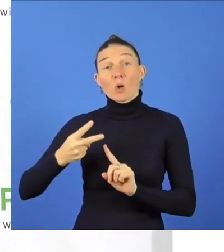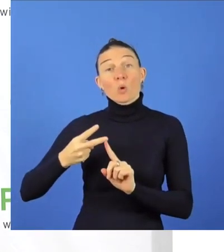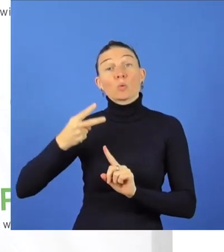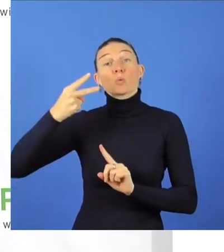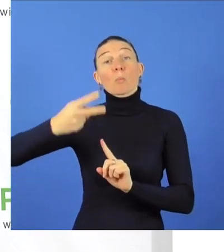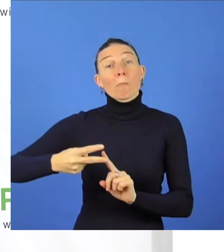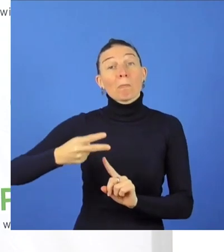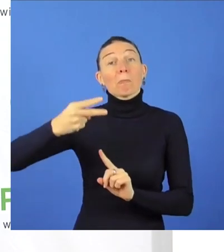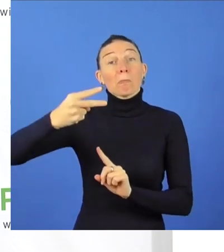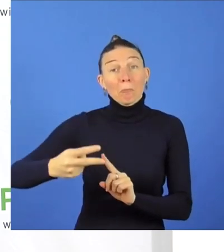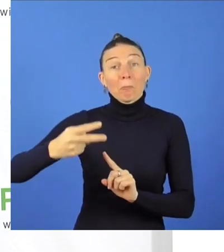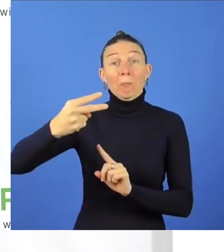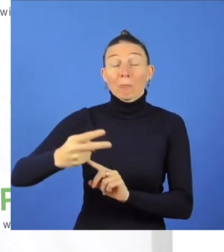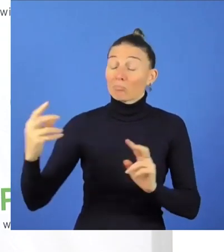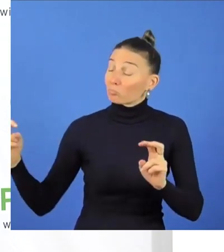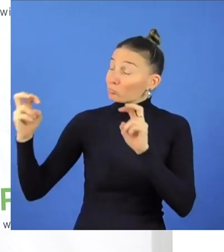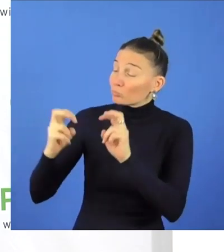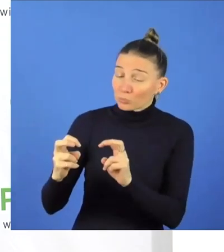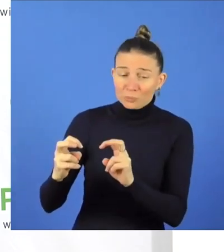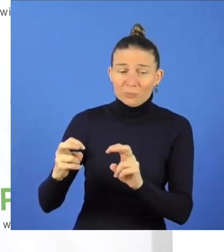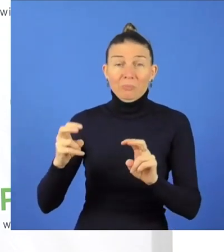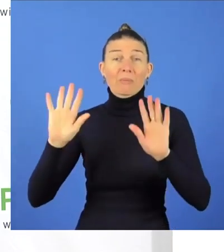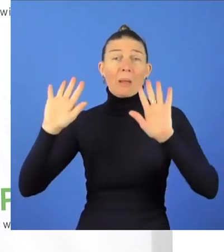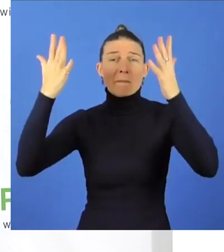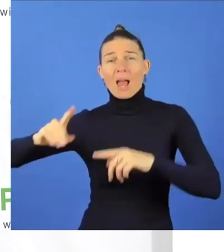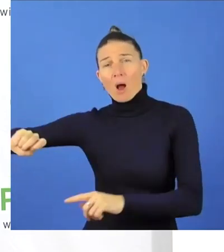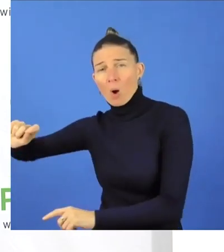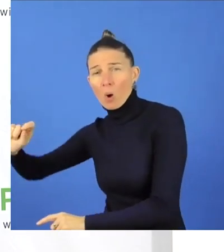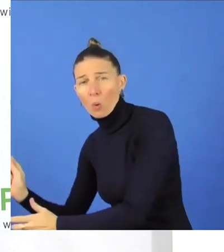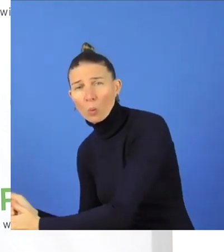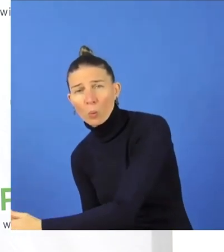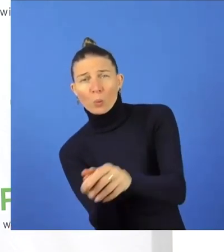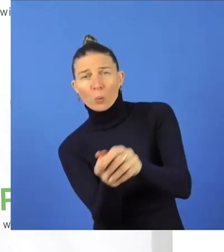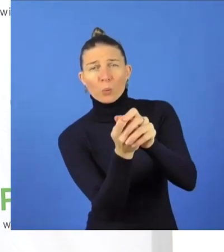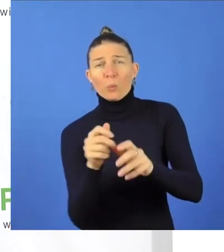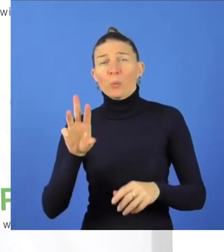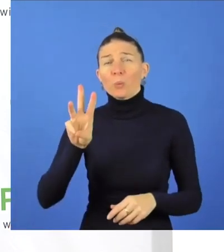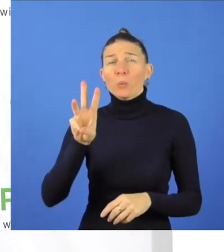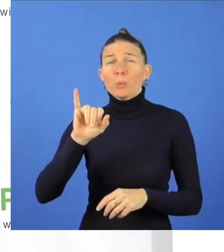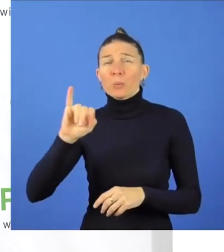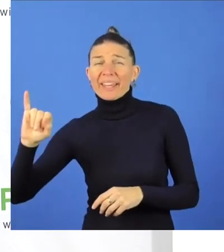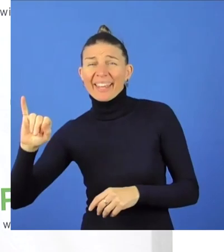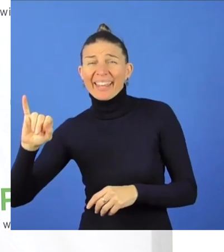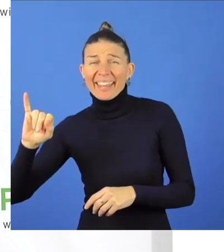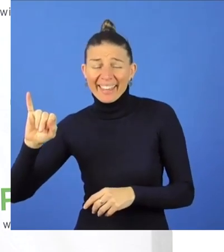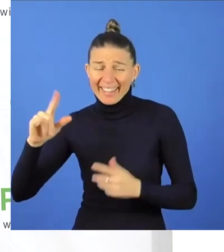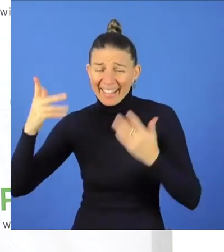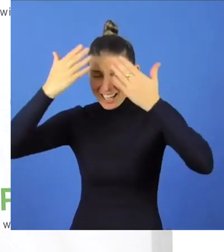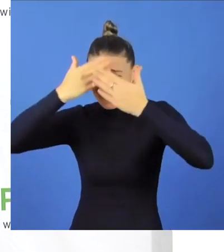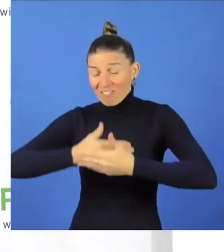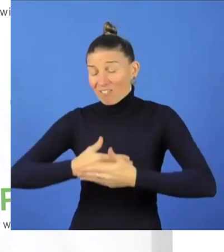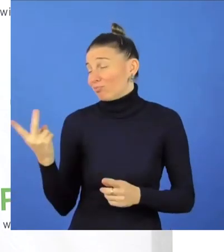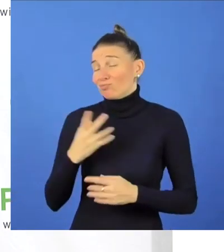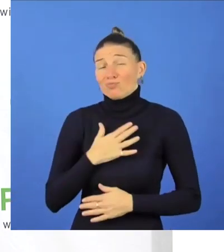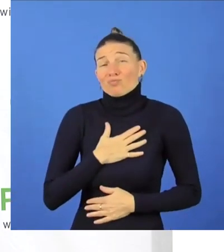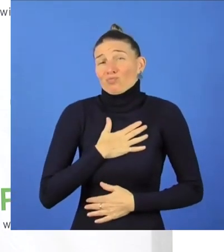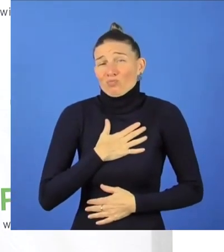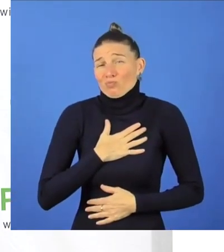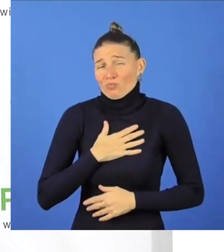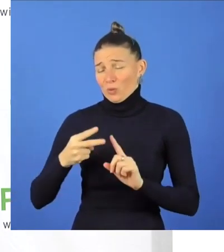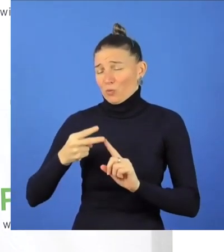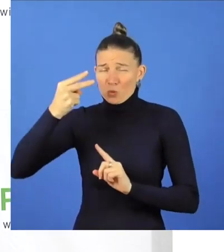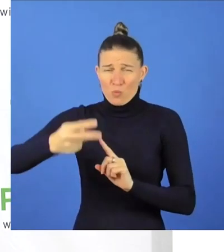playing Wii or golf on Wii the whole evenings. This is what we love to do every second month. But there's another connection.